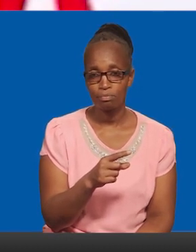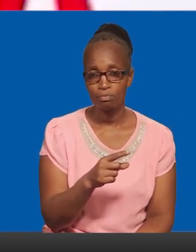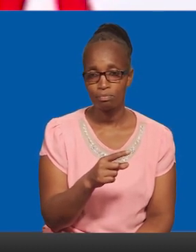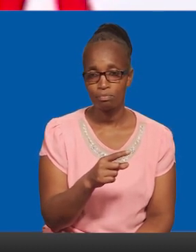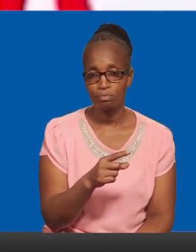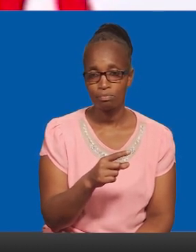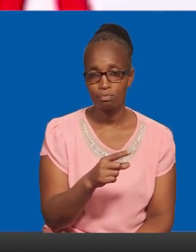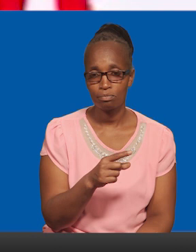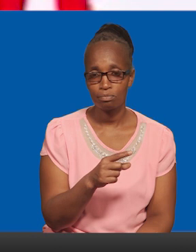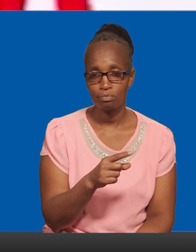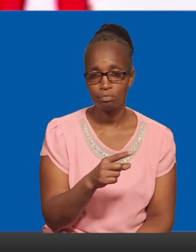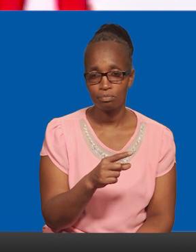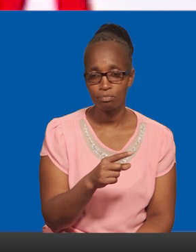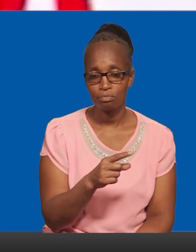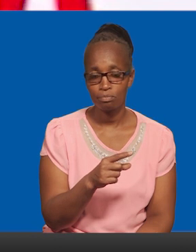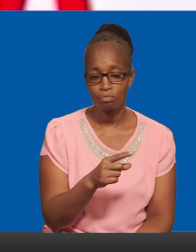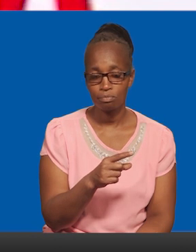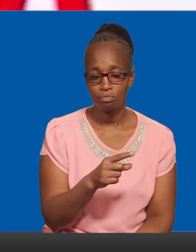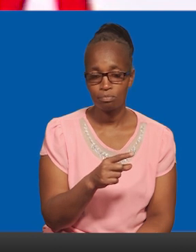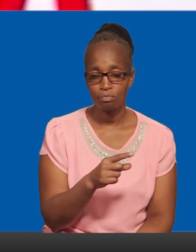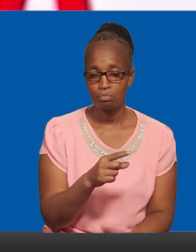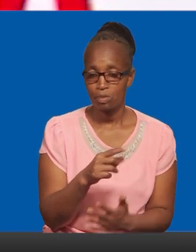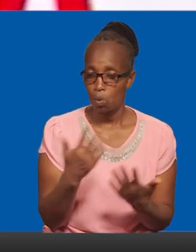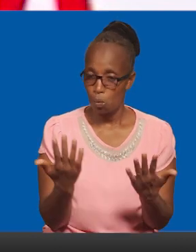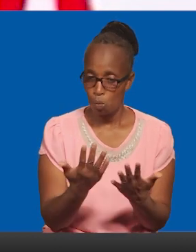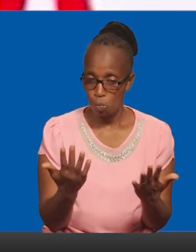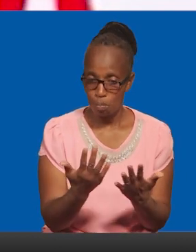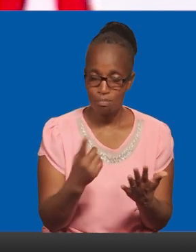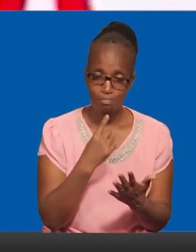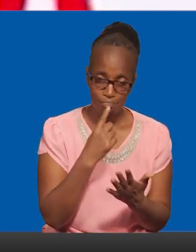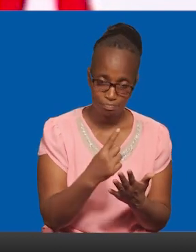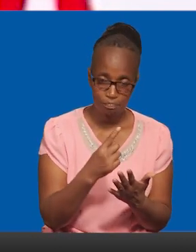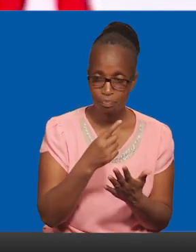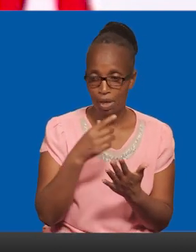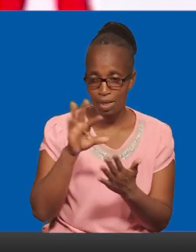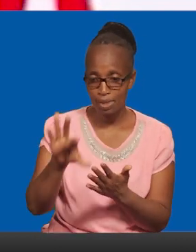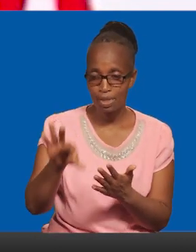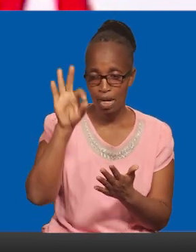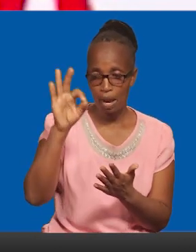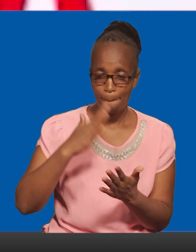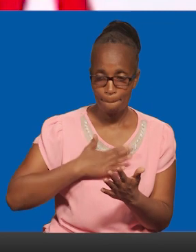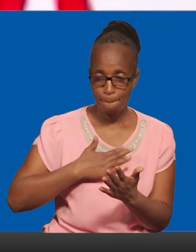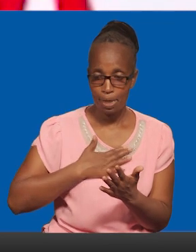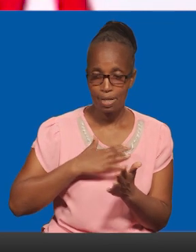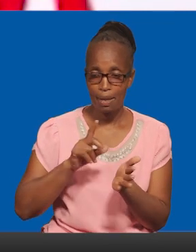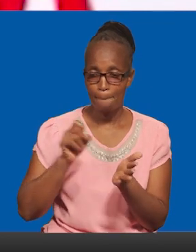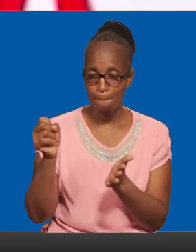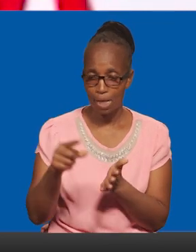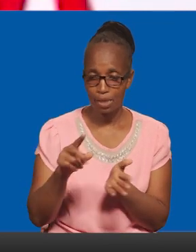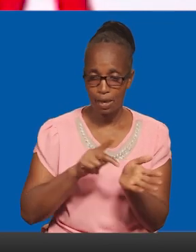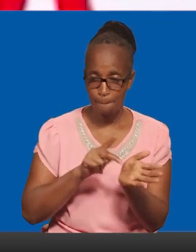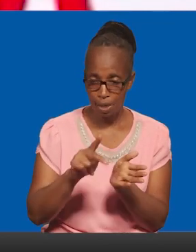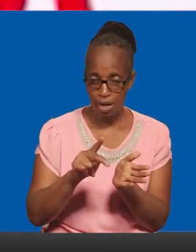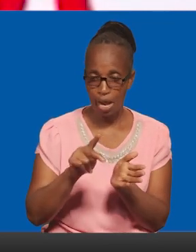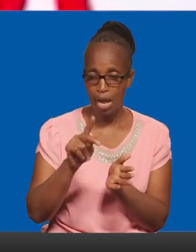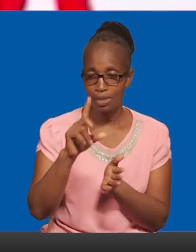me that take my salary and give me